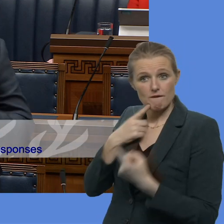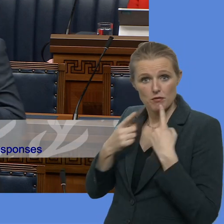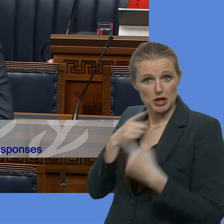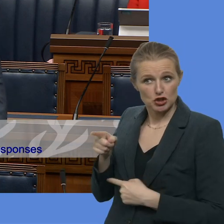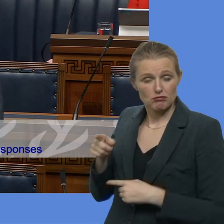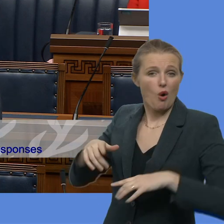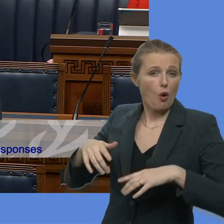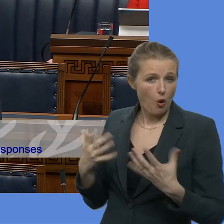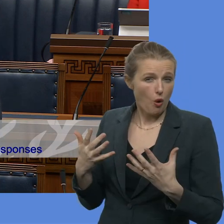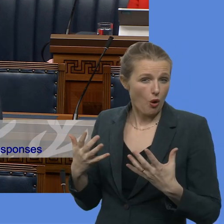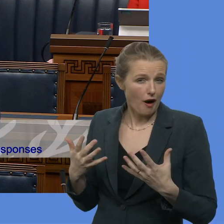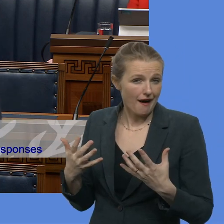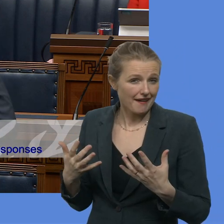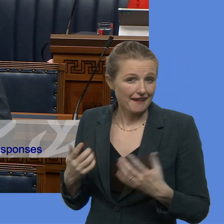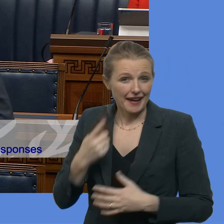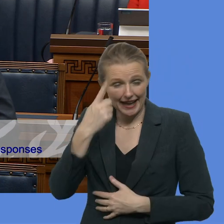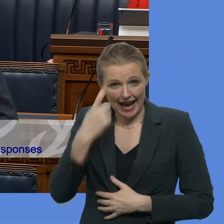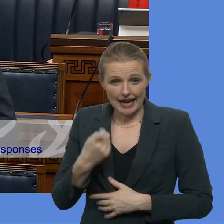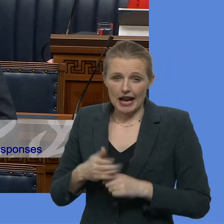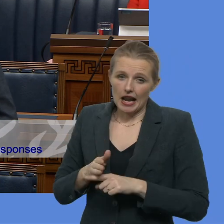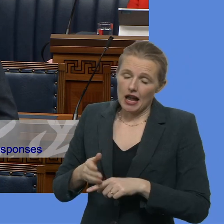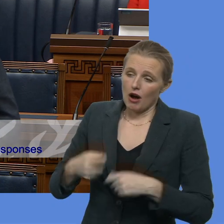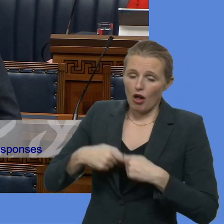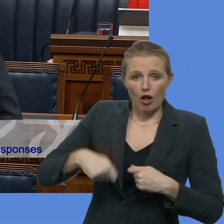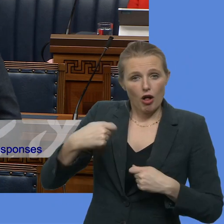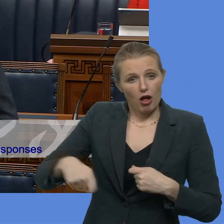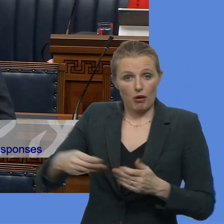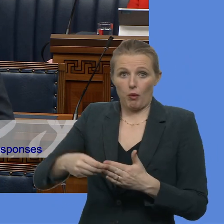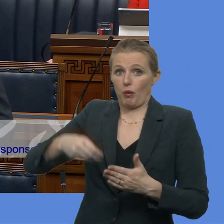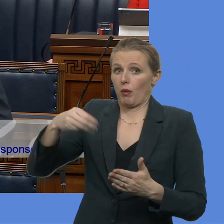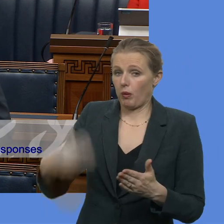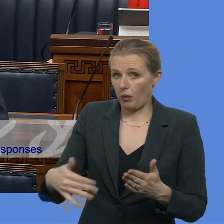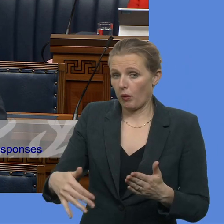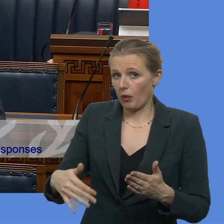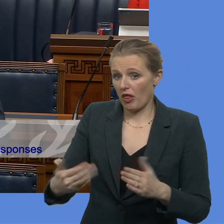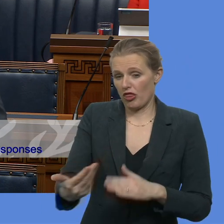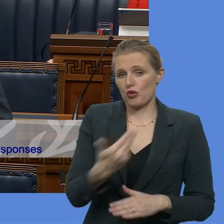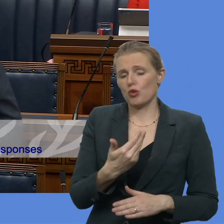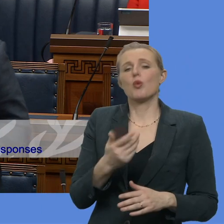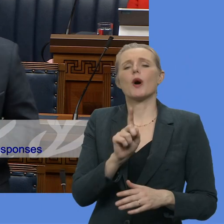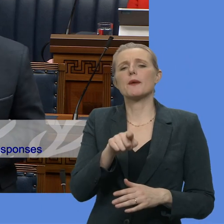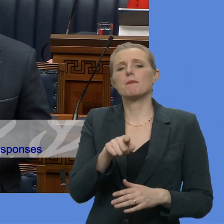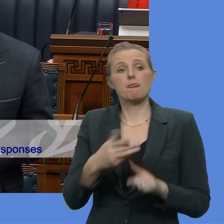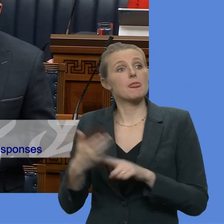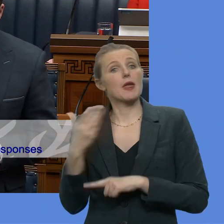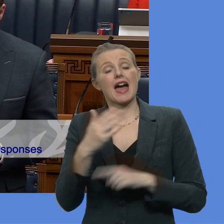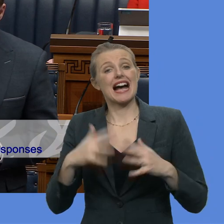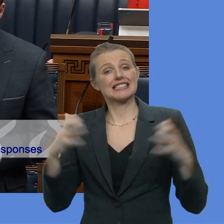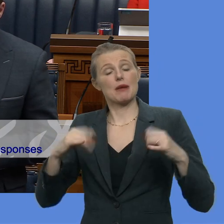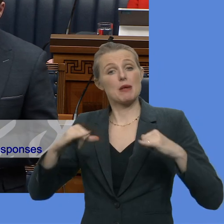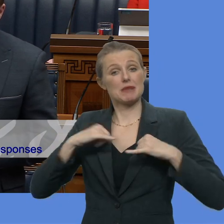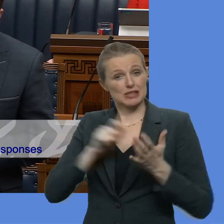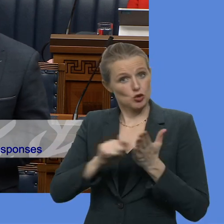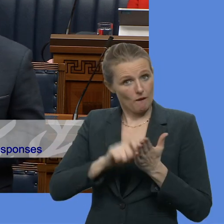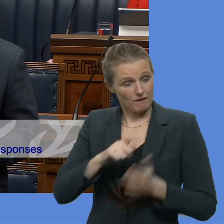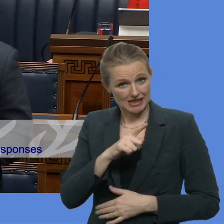or he can go down a longer route and a more costly route. He can go down that route, which is to go to the Assembly Business Office,